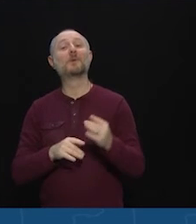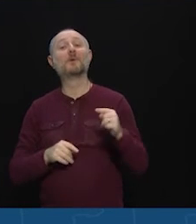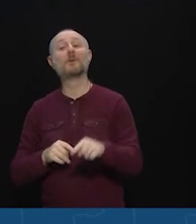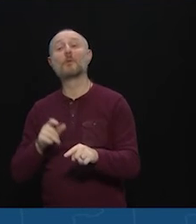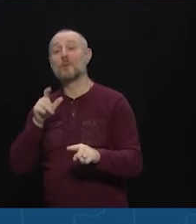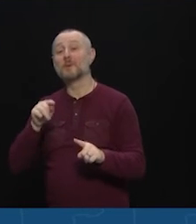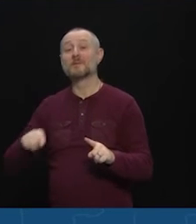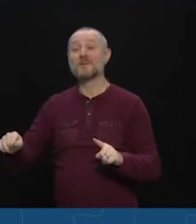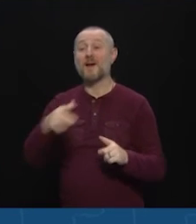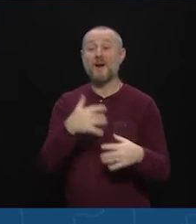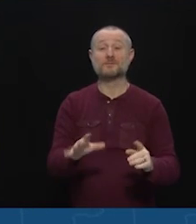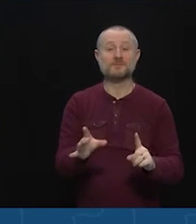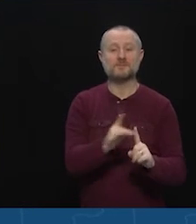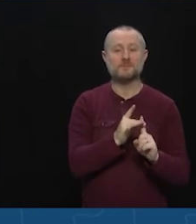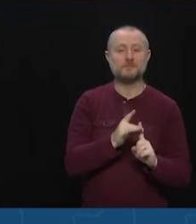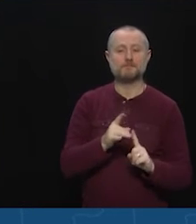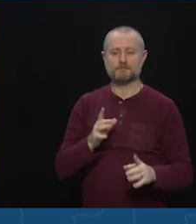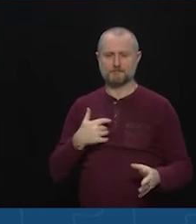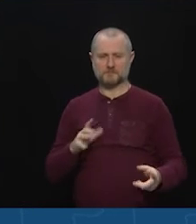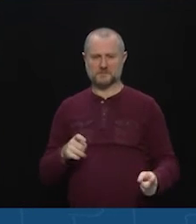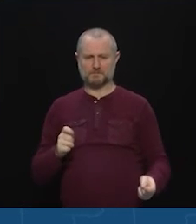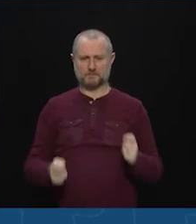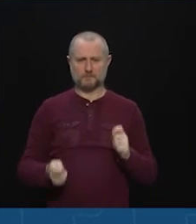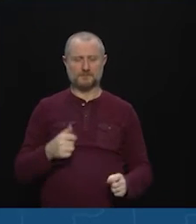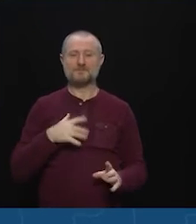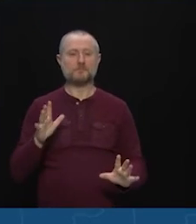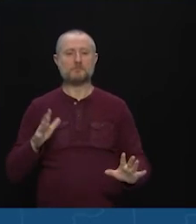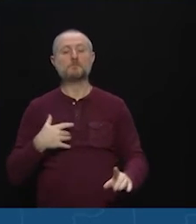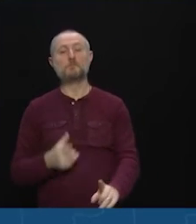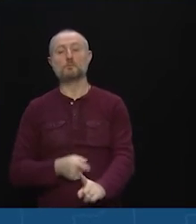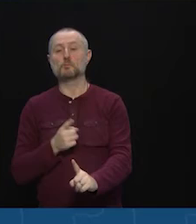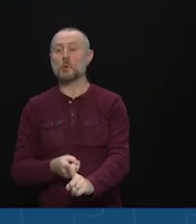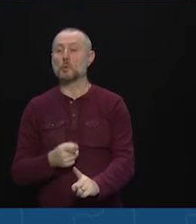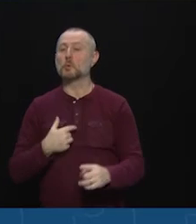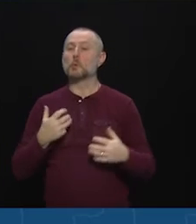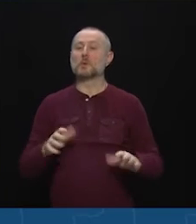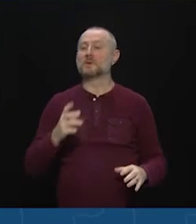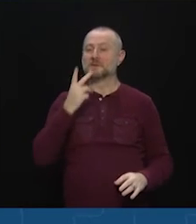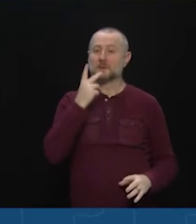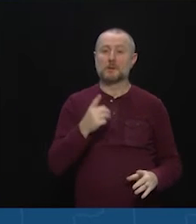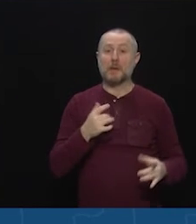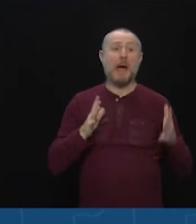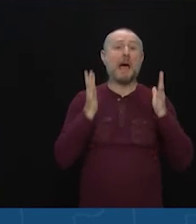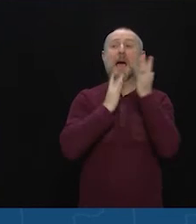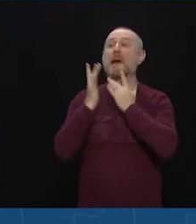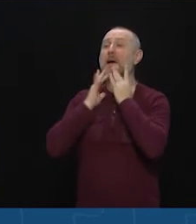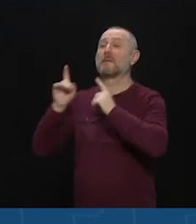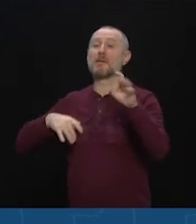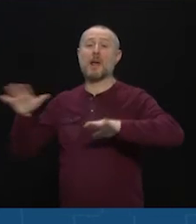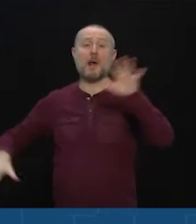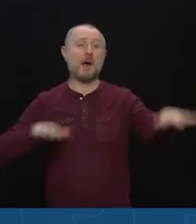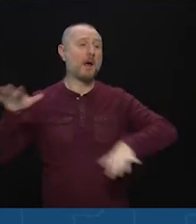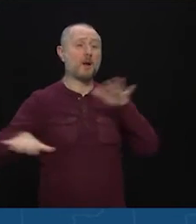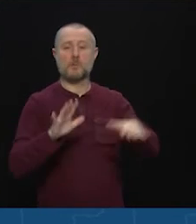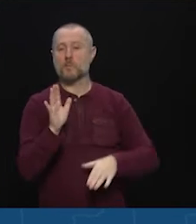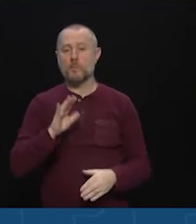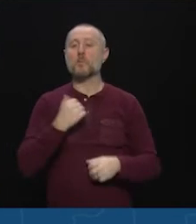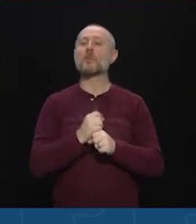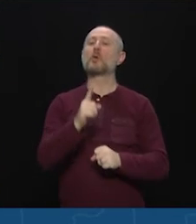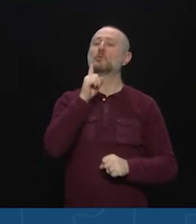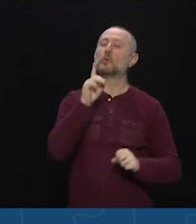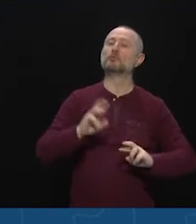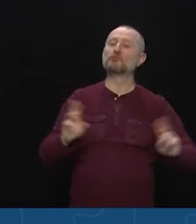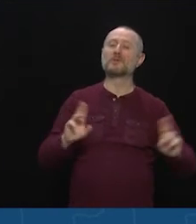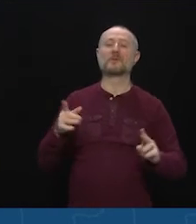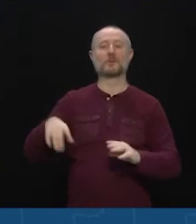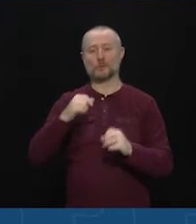I never want there to be a shortage of tests, just so you know this. So we're going to make sure that we are ready for the winter break. And we'll have enough for